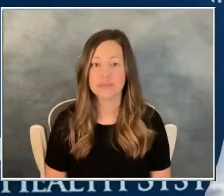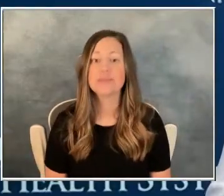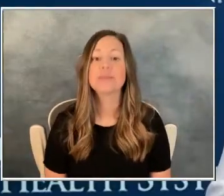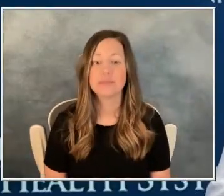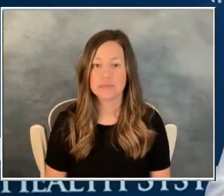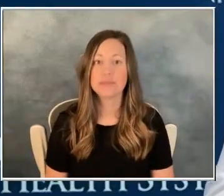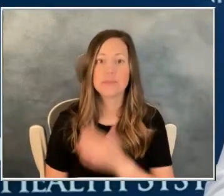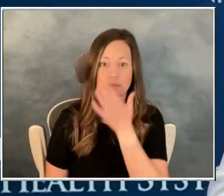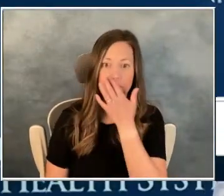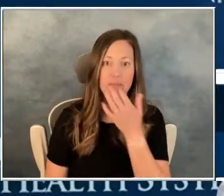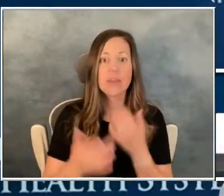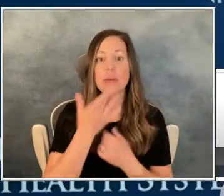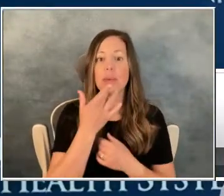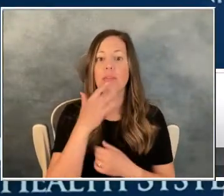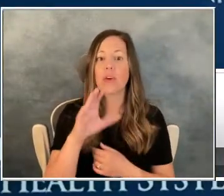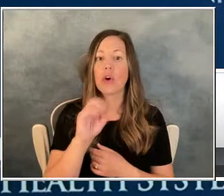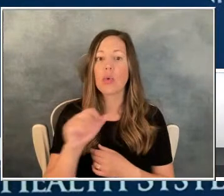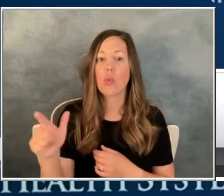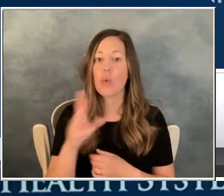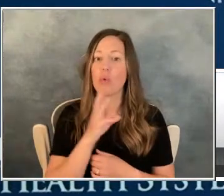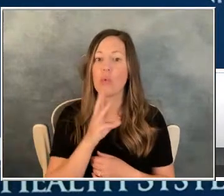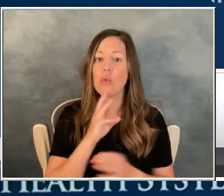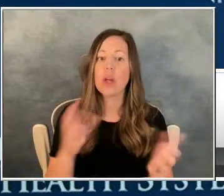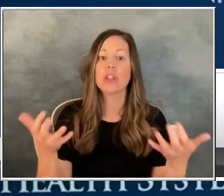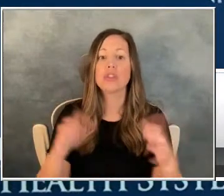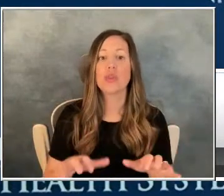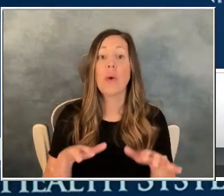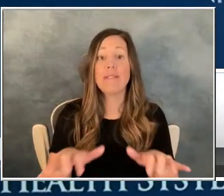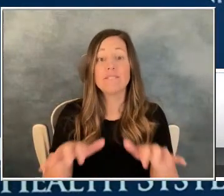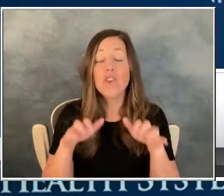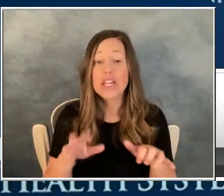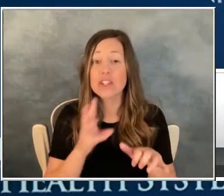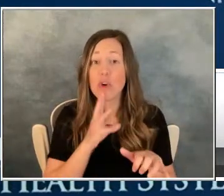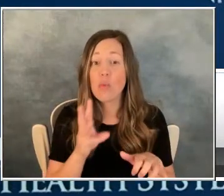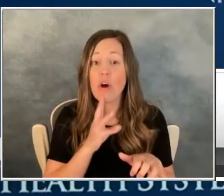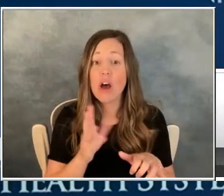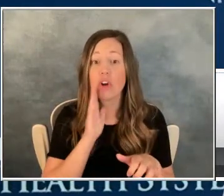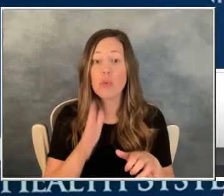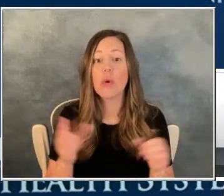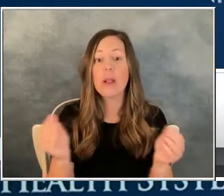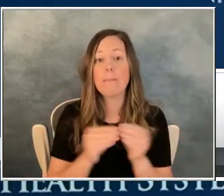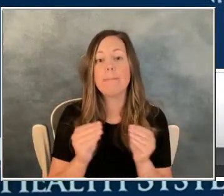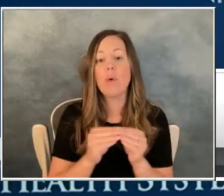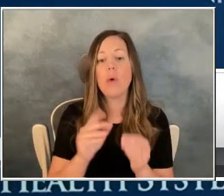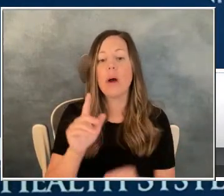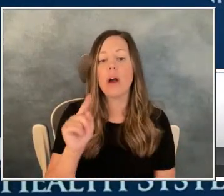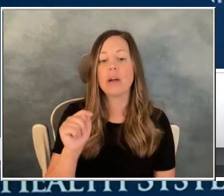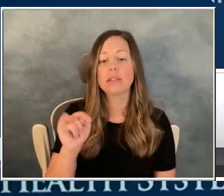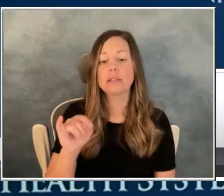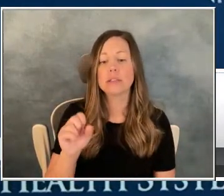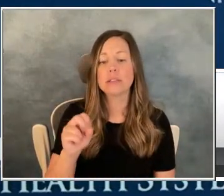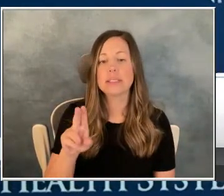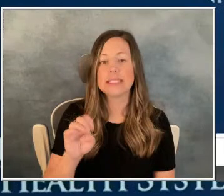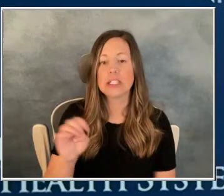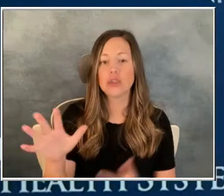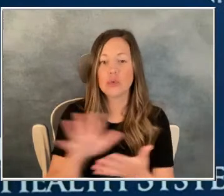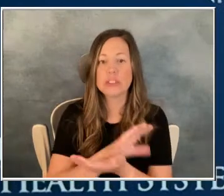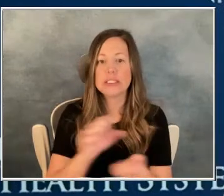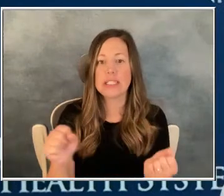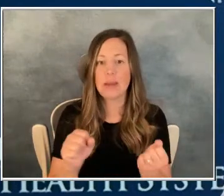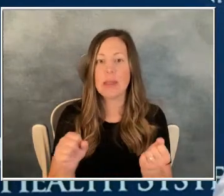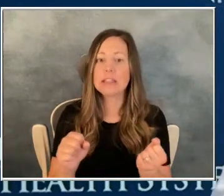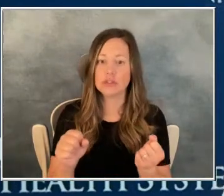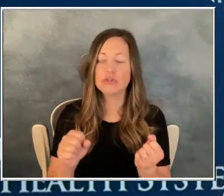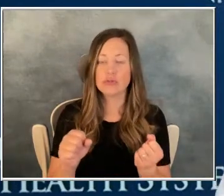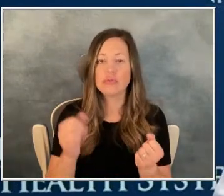don't want to actually put that in freezing water. We don't want to create more tissue damage by putting it in contact actually with ice.